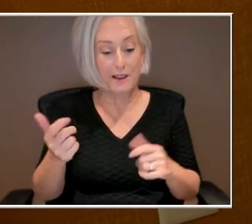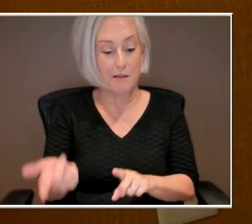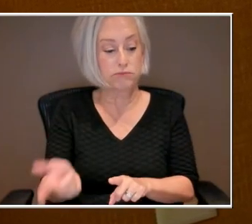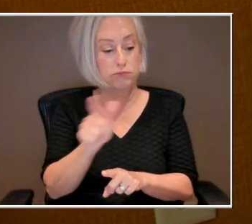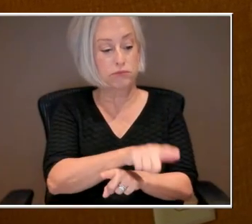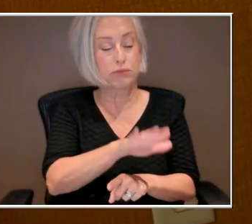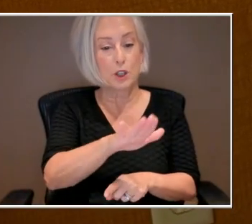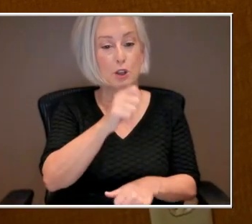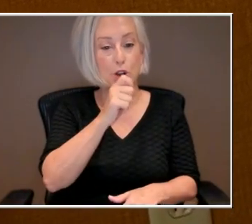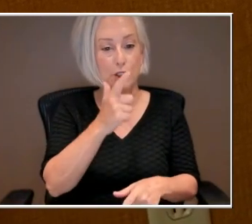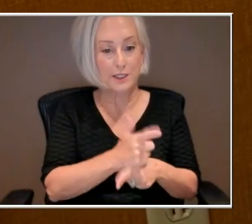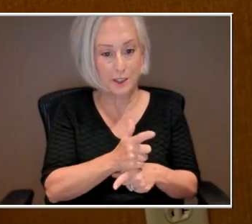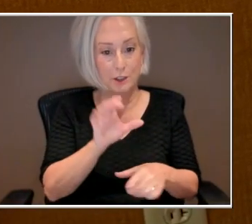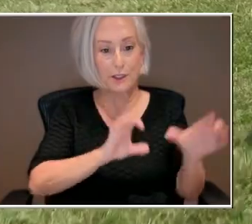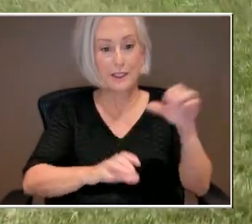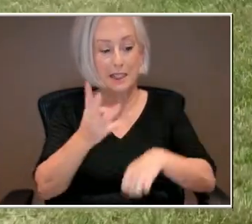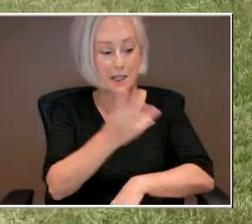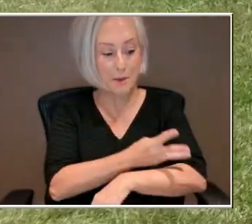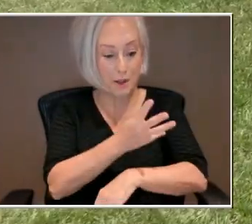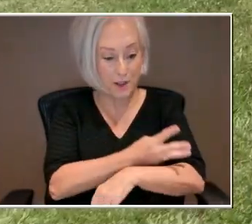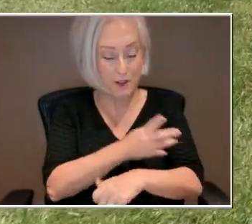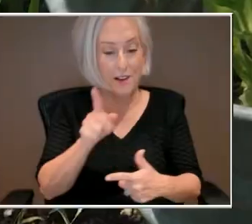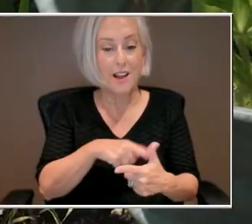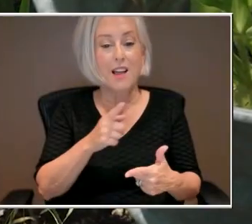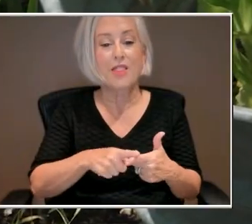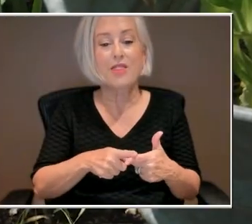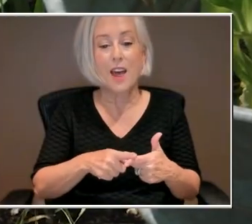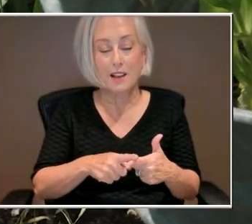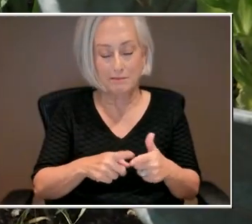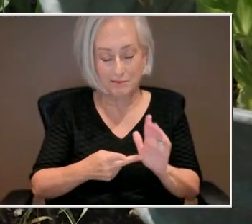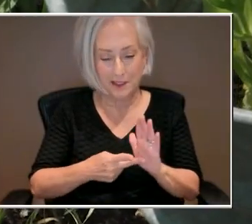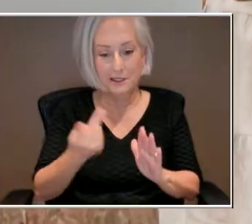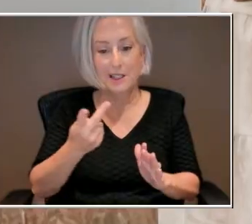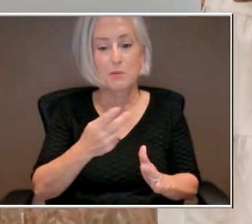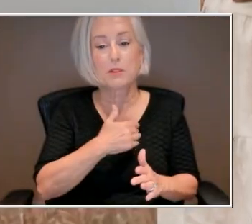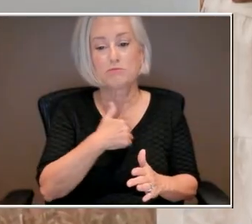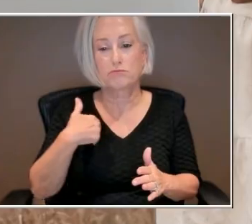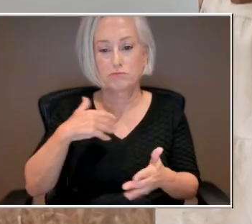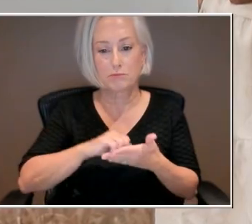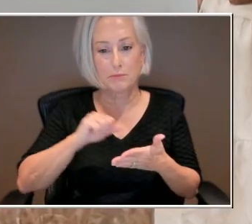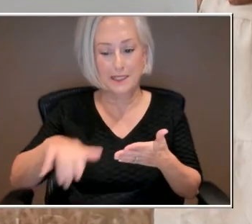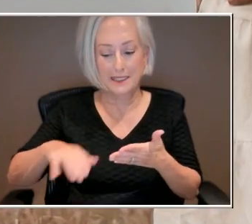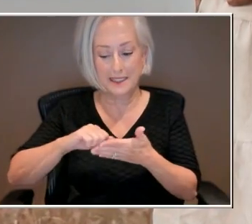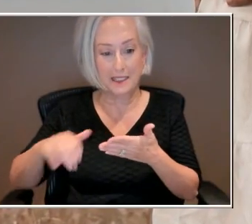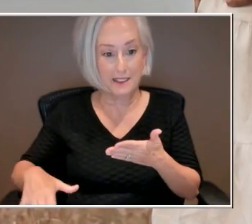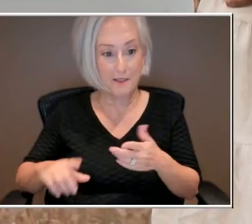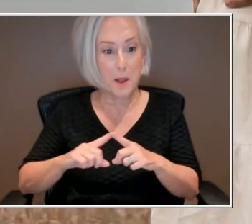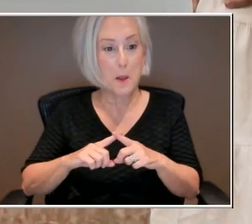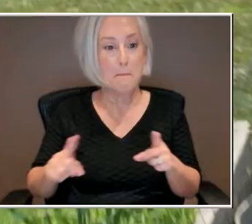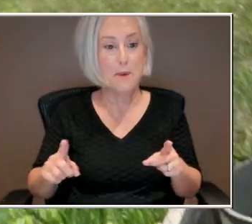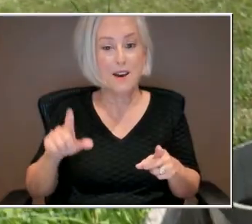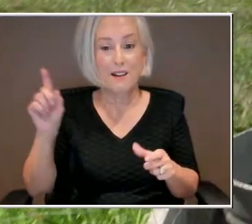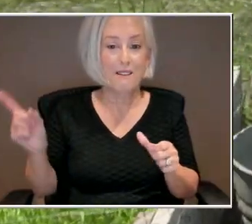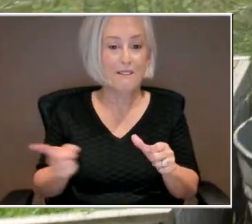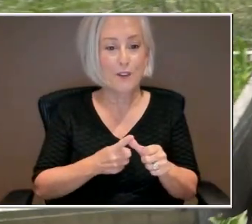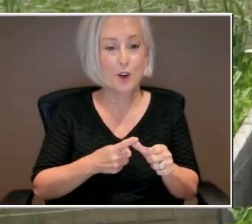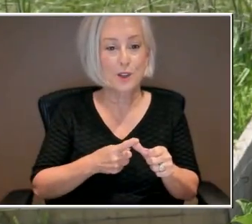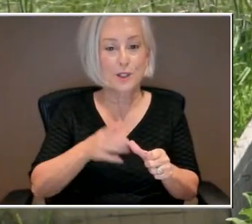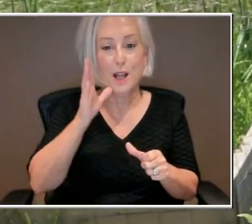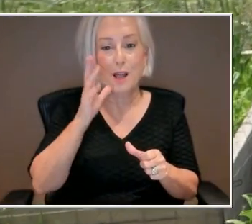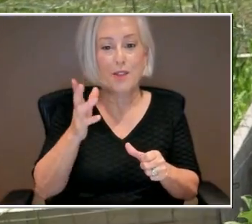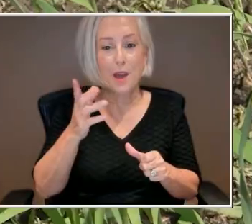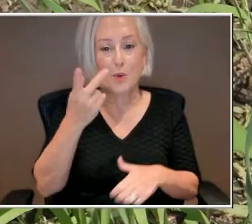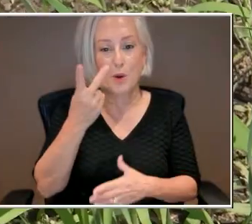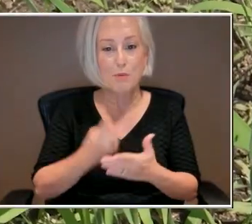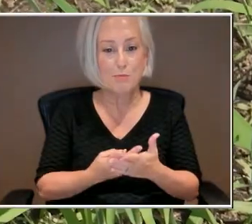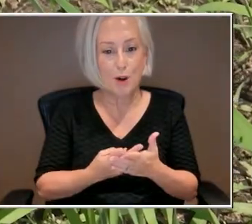will then be followed by a double mastectomy. But they're growing. Yep. But first, it will be a walk down the aisle for both. We love flowers, making